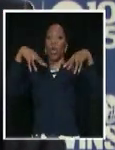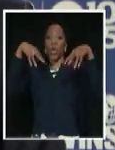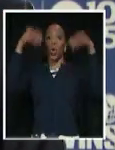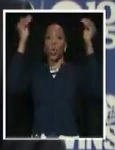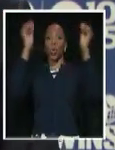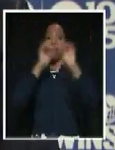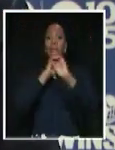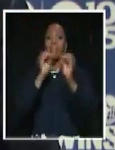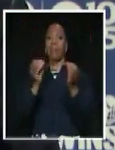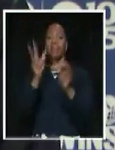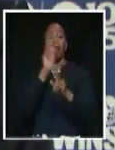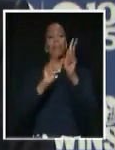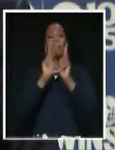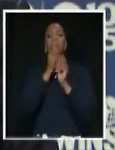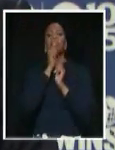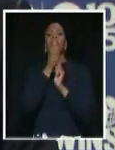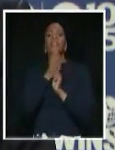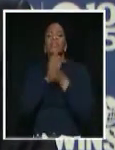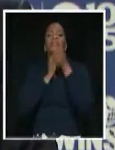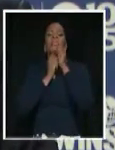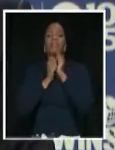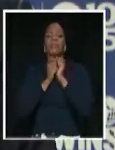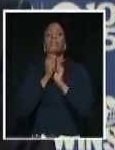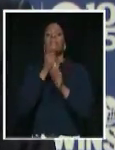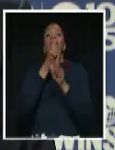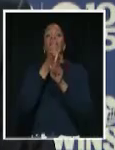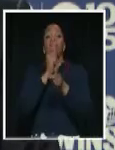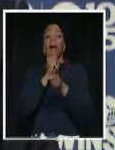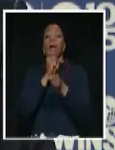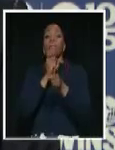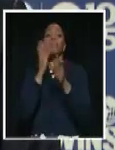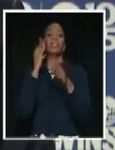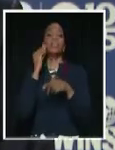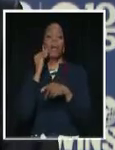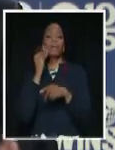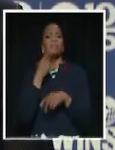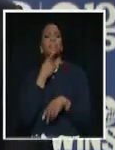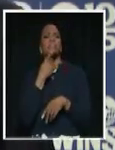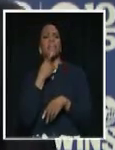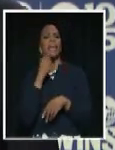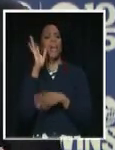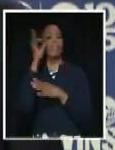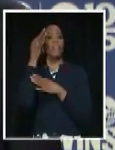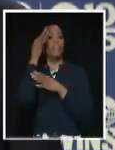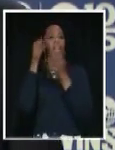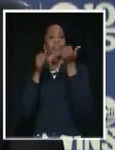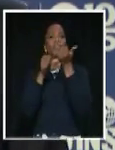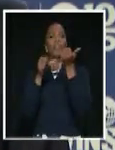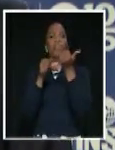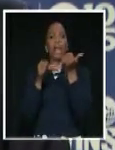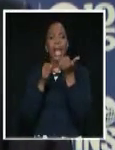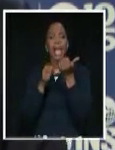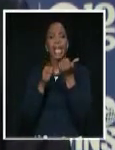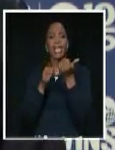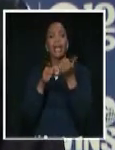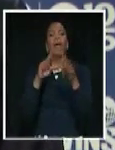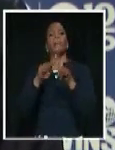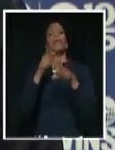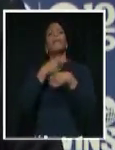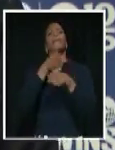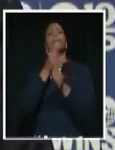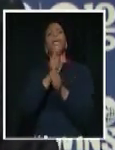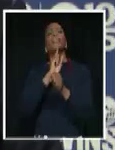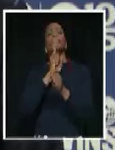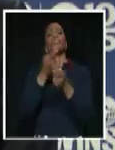from the experience in so many ways. What I'm saying is let's take the federal aid and, of course, do the fundamental work of resiliency and recovery we have to do, but let's make sure in the